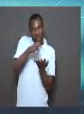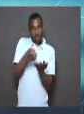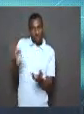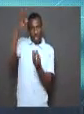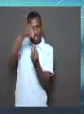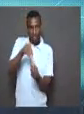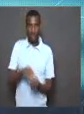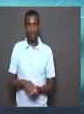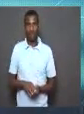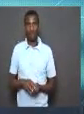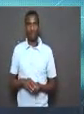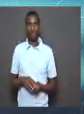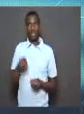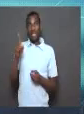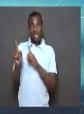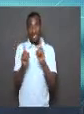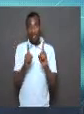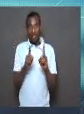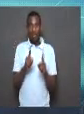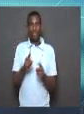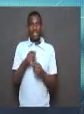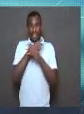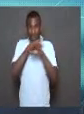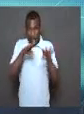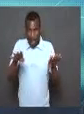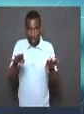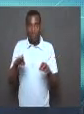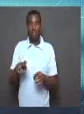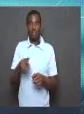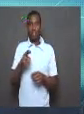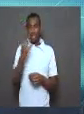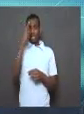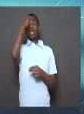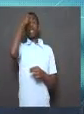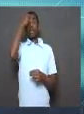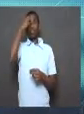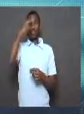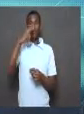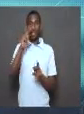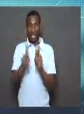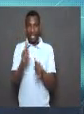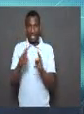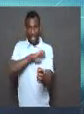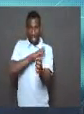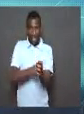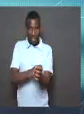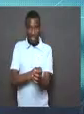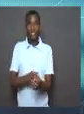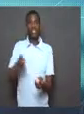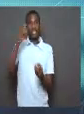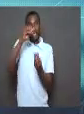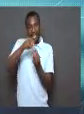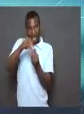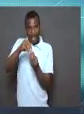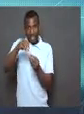spreading of random kinetic energy through heating is also an increase in